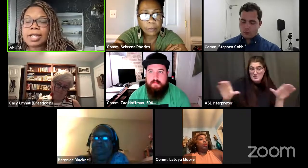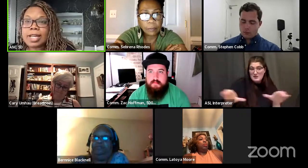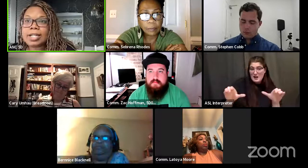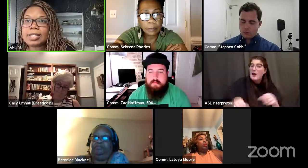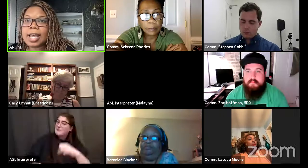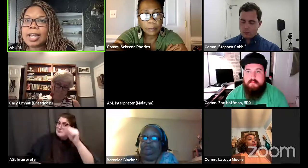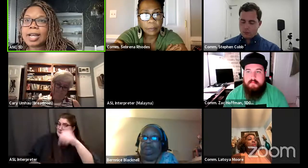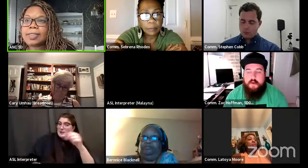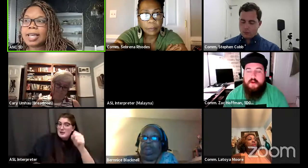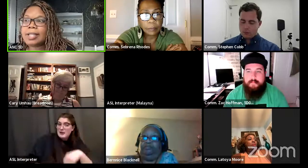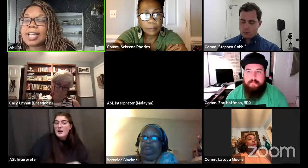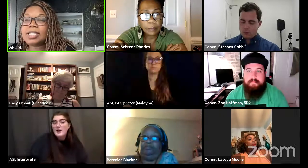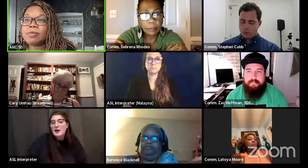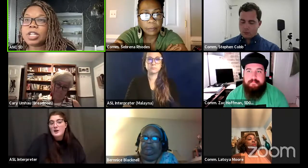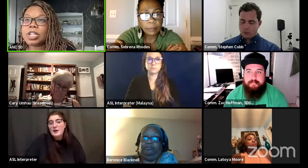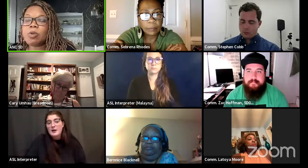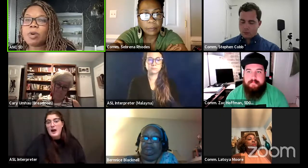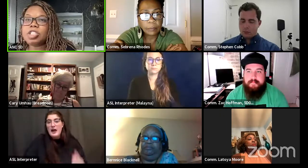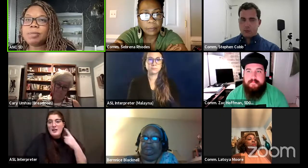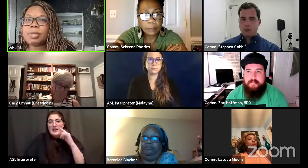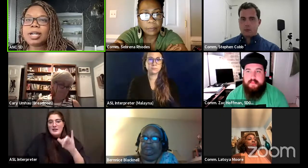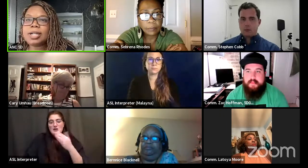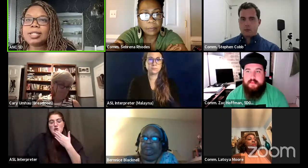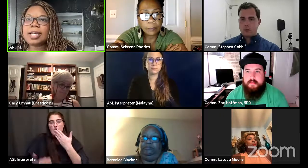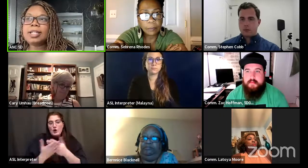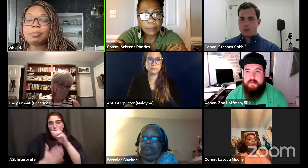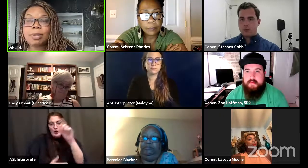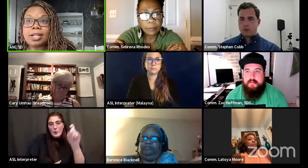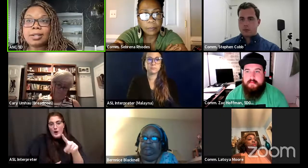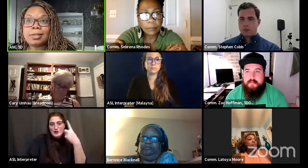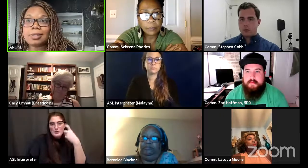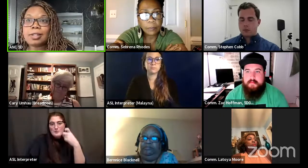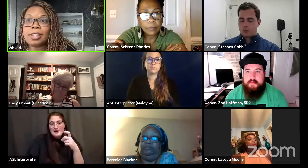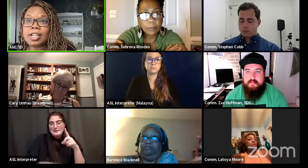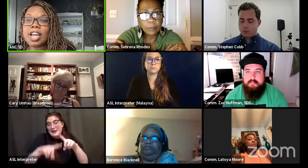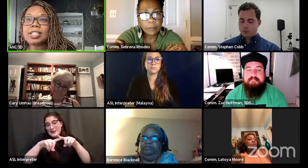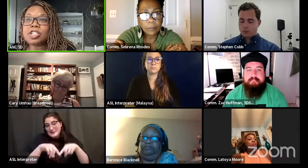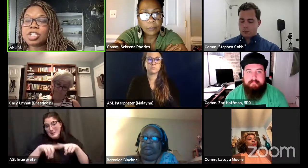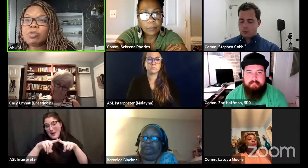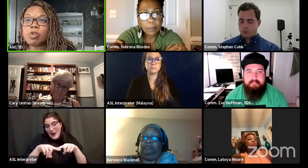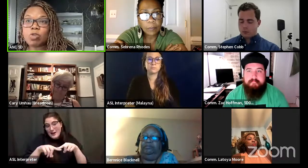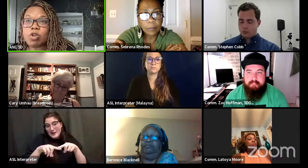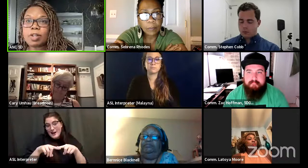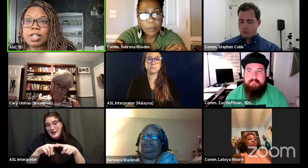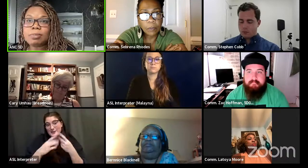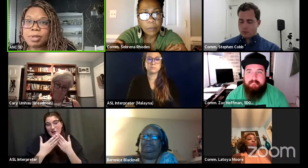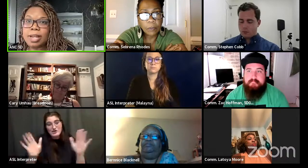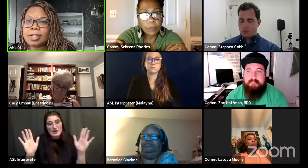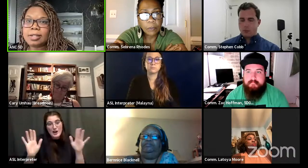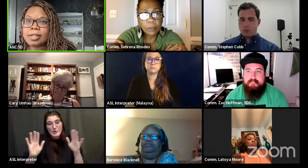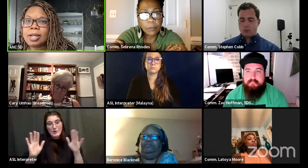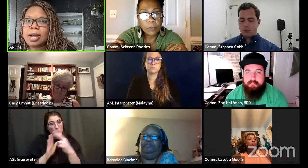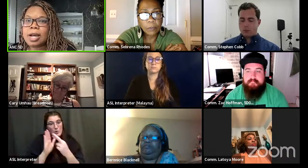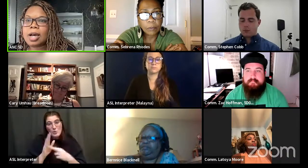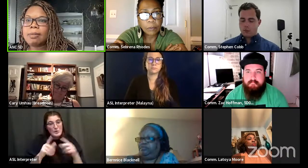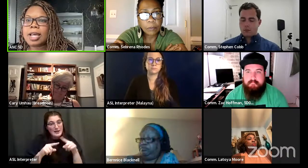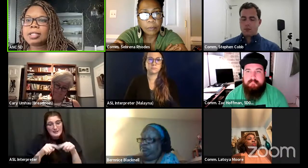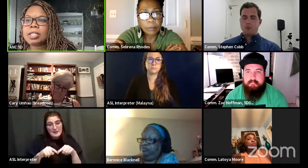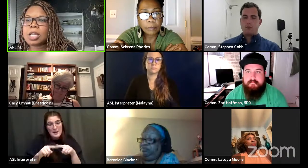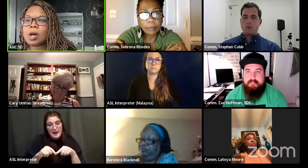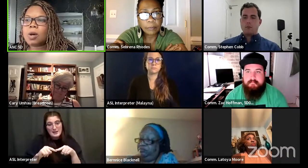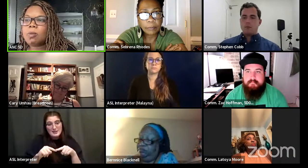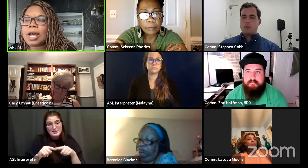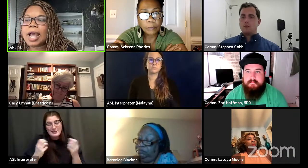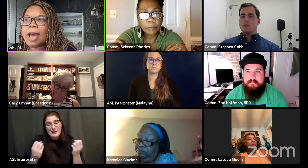so it is. And I think that's a really good question because it depends. And as a general rule, it depends.